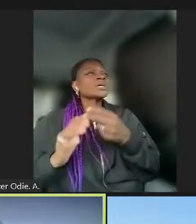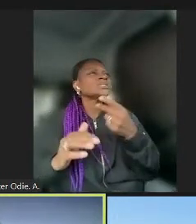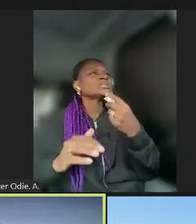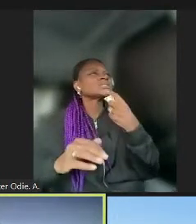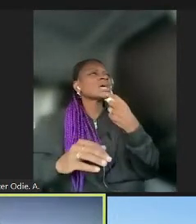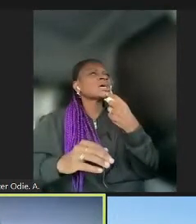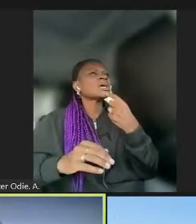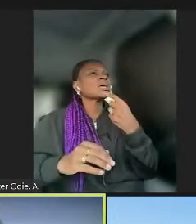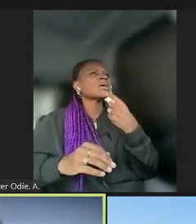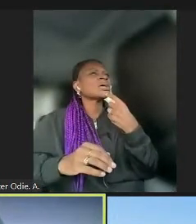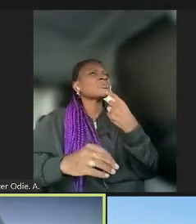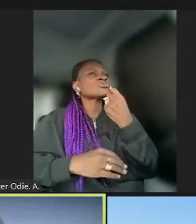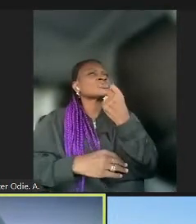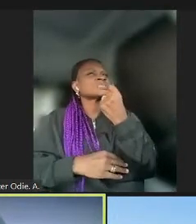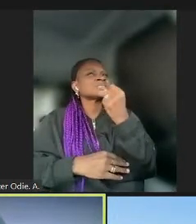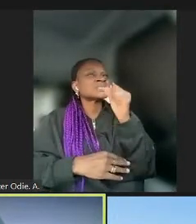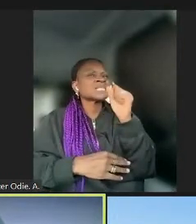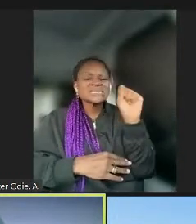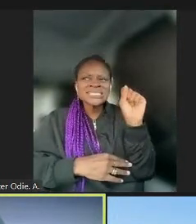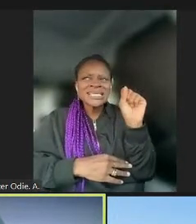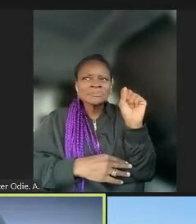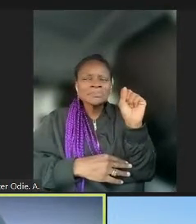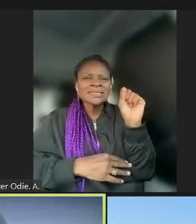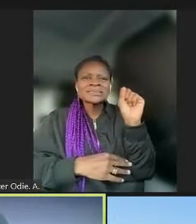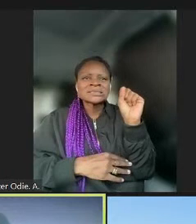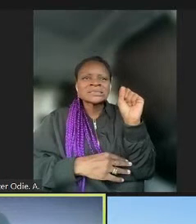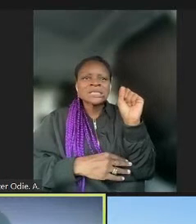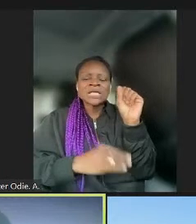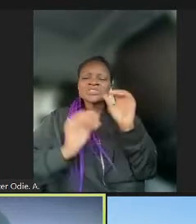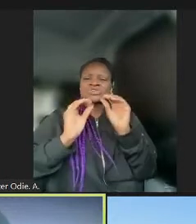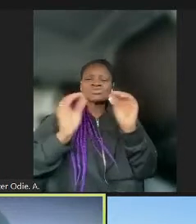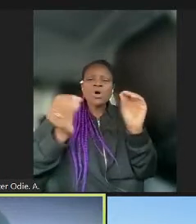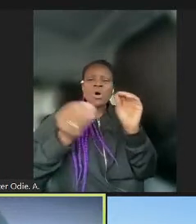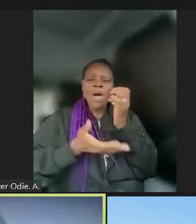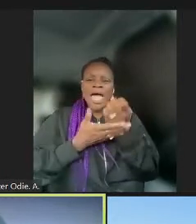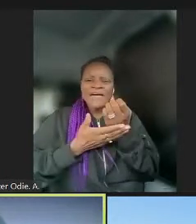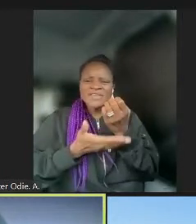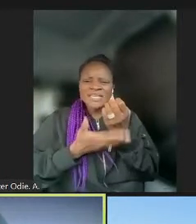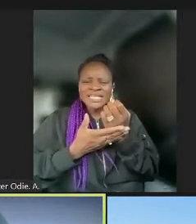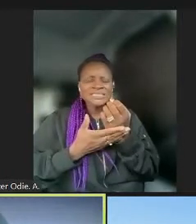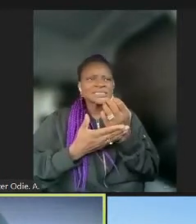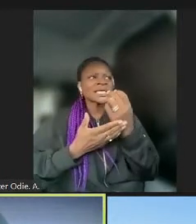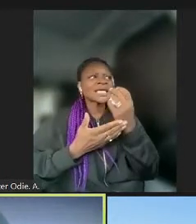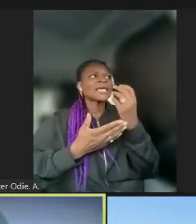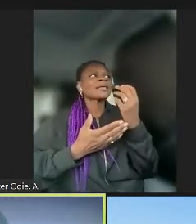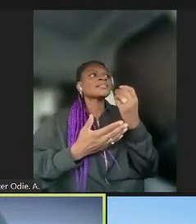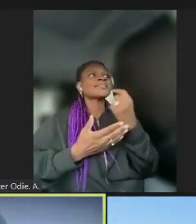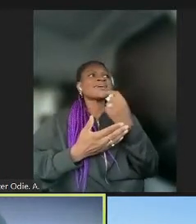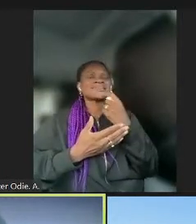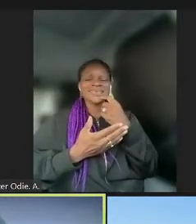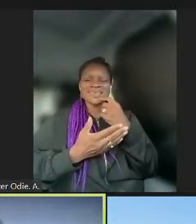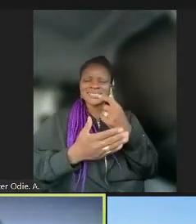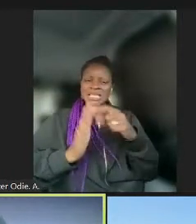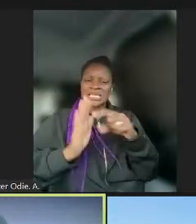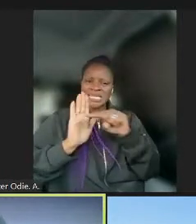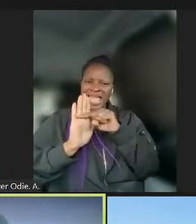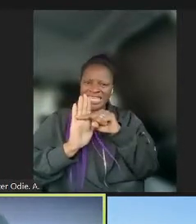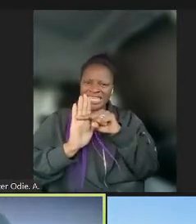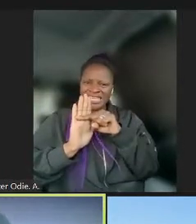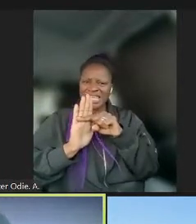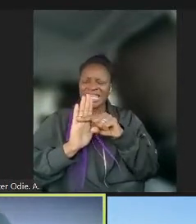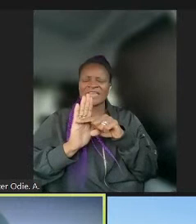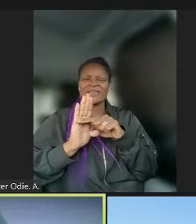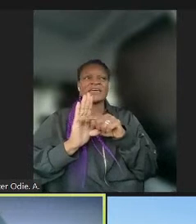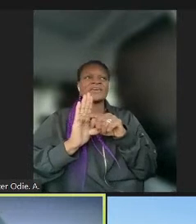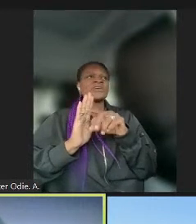no evidence to suggest that there's anything negative at this point in terms of getting a resistant form of COVID or